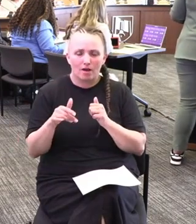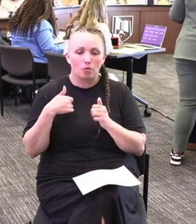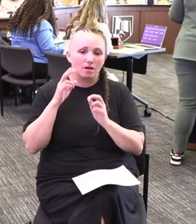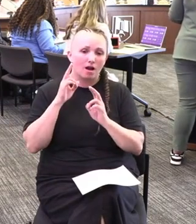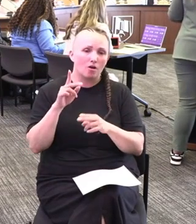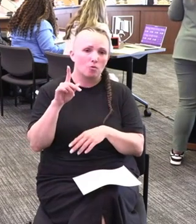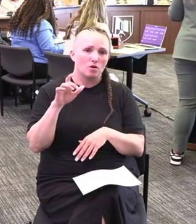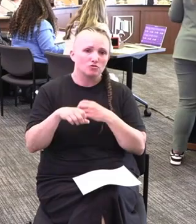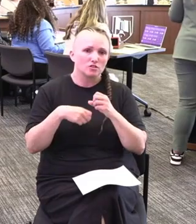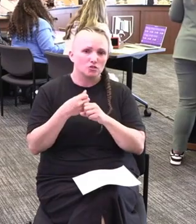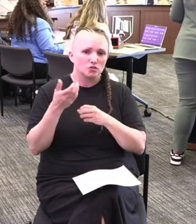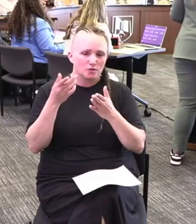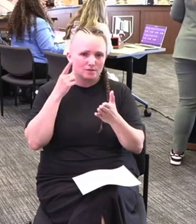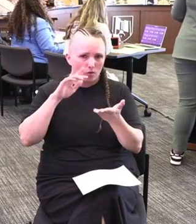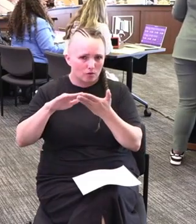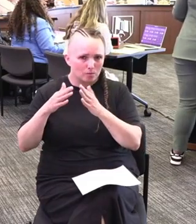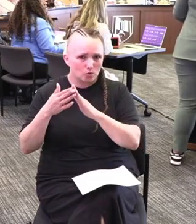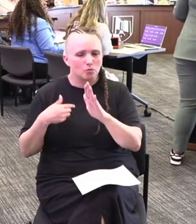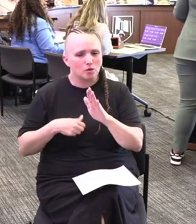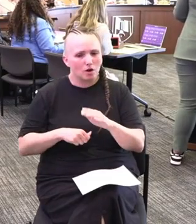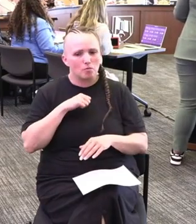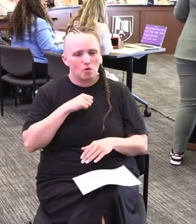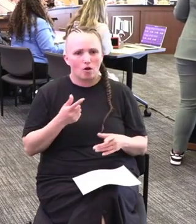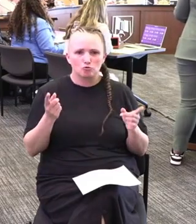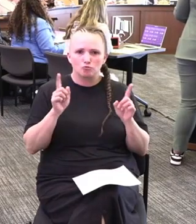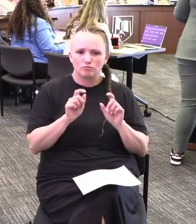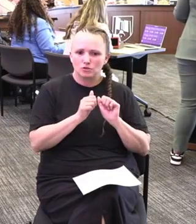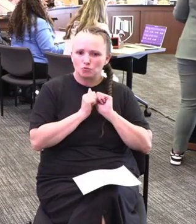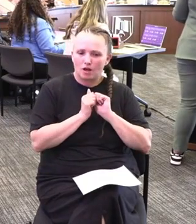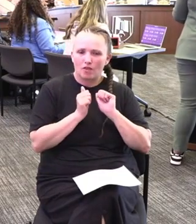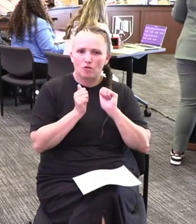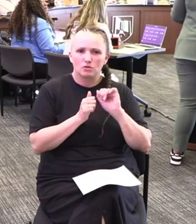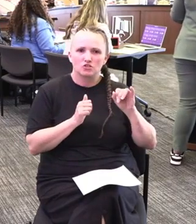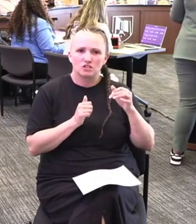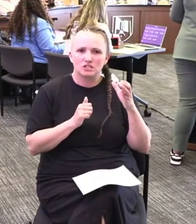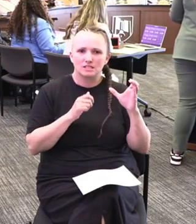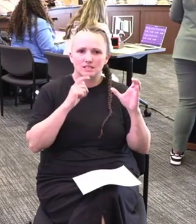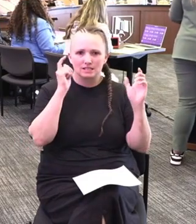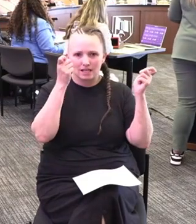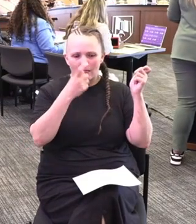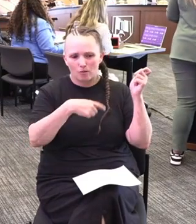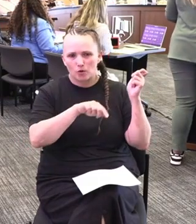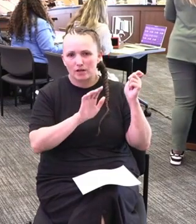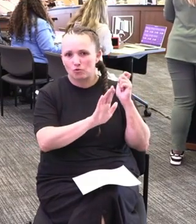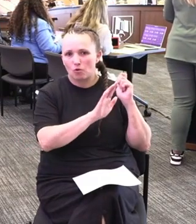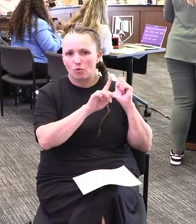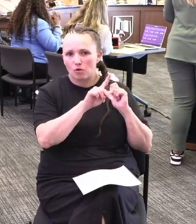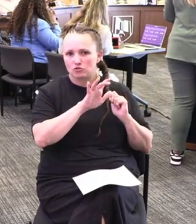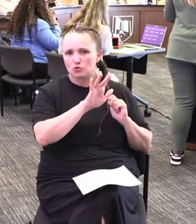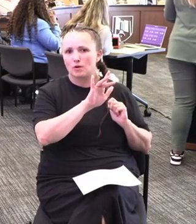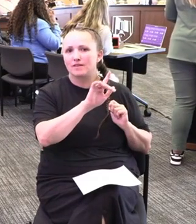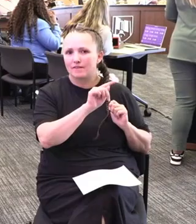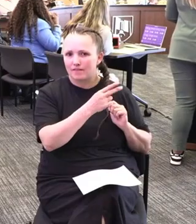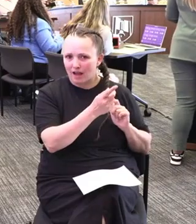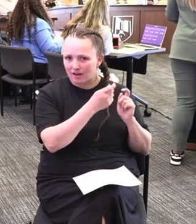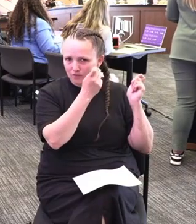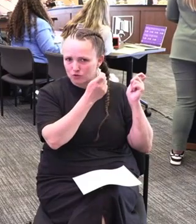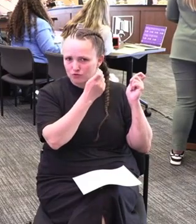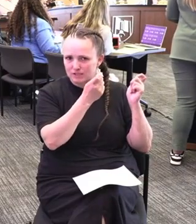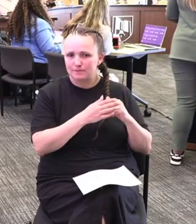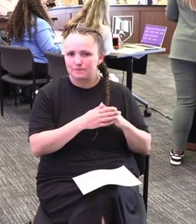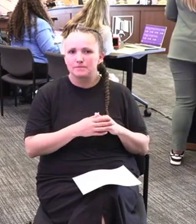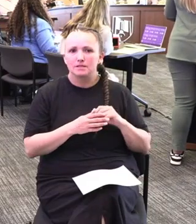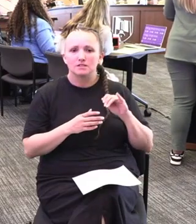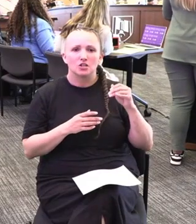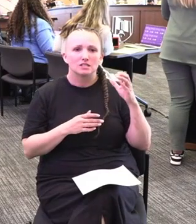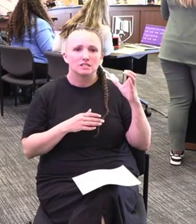the community, we are incredibly proud to stand alongside Joliet Junior College as you celebrate your 125th anniversary. JJC's